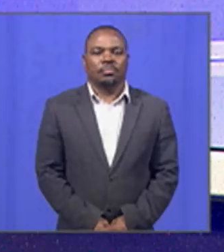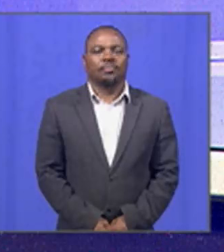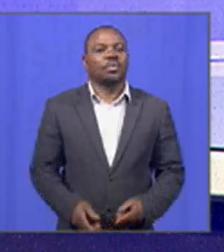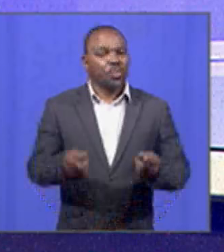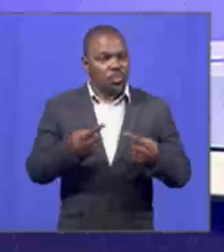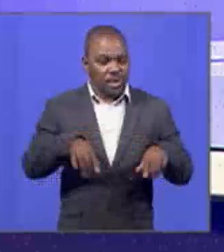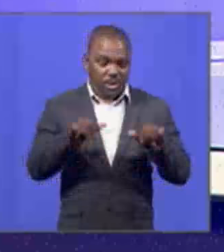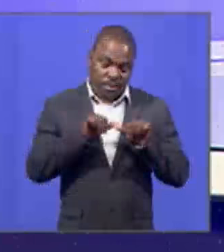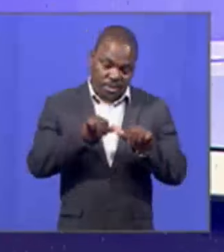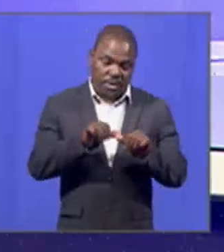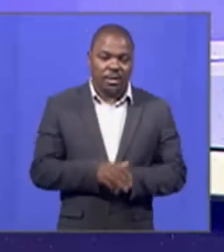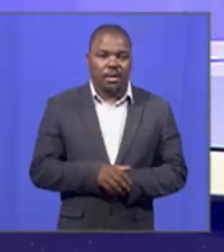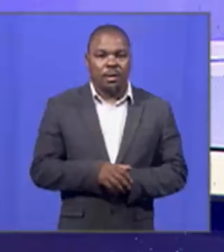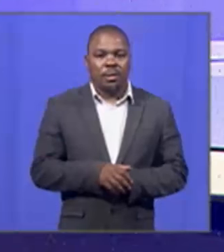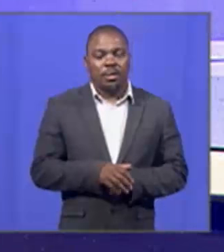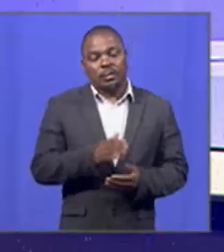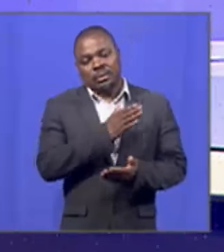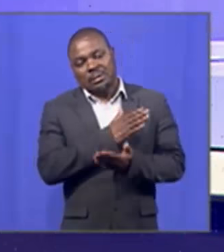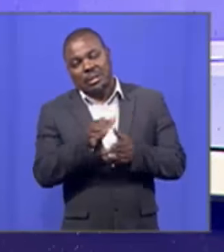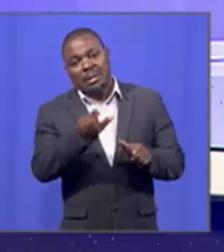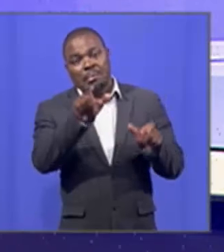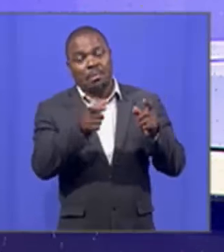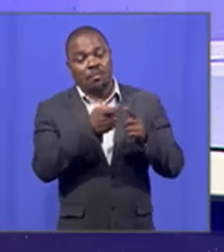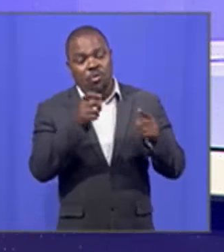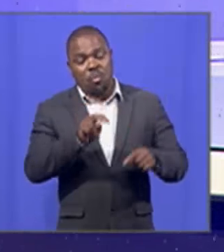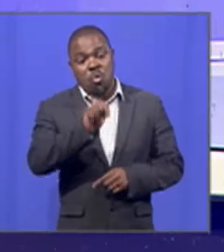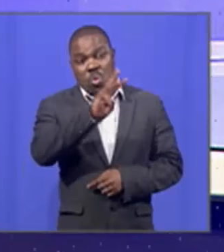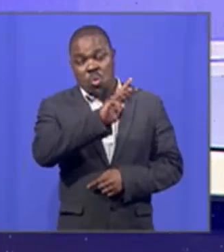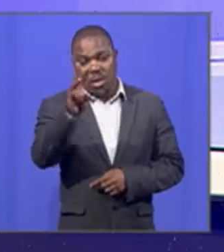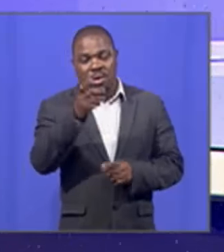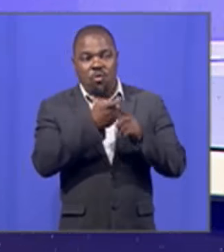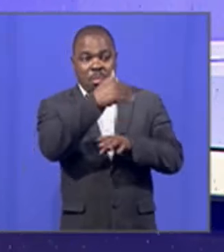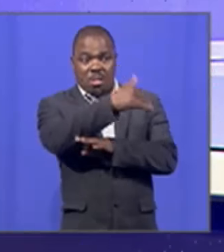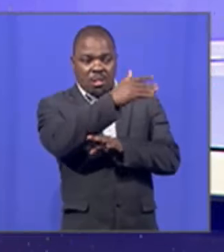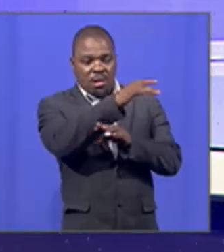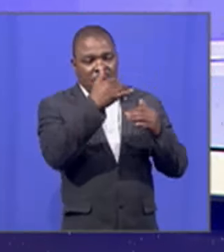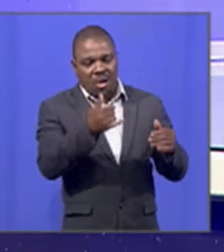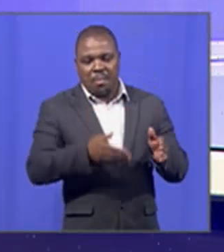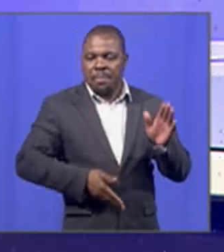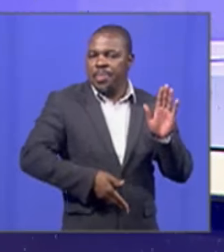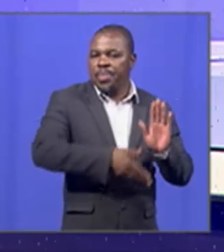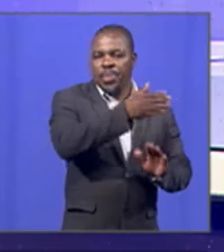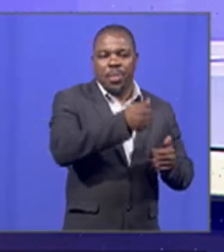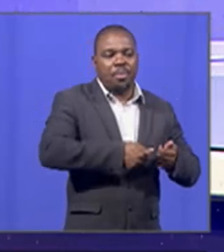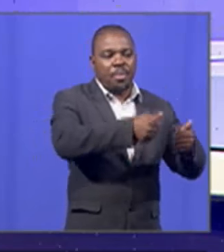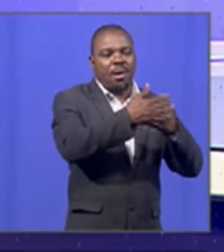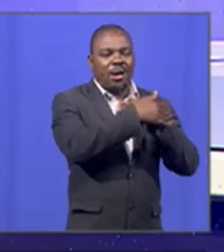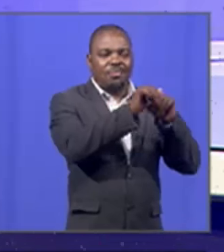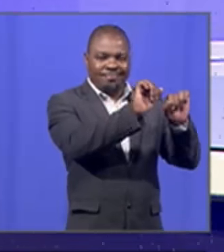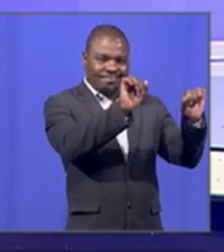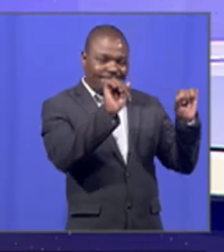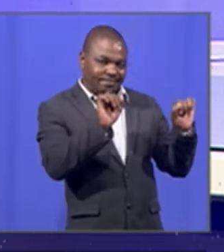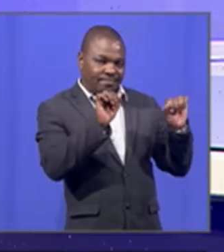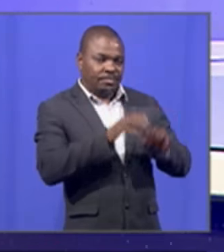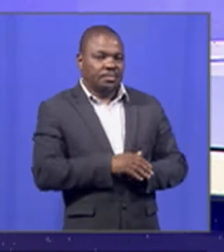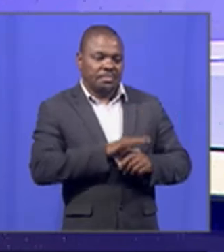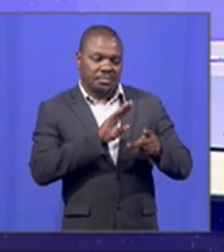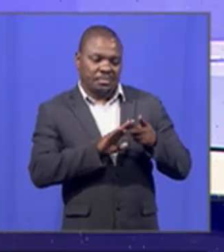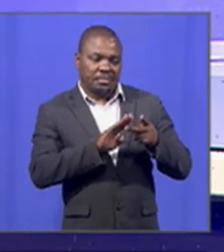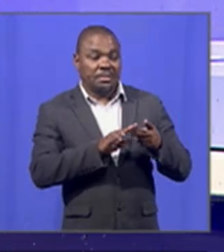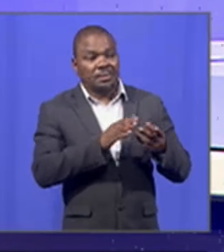Aragateng lempele ba bangwe ba bafaladi ka Northwest ba tšwele ka difate go boela dinageng tša bo bona. Ba bangwe